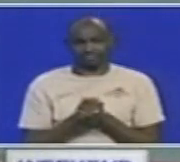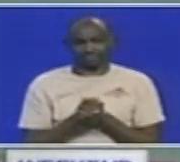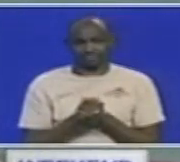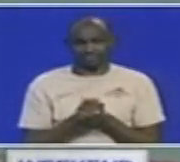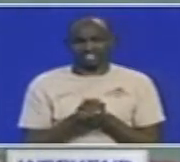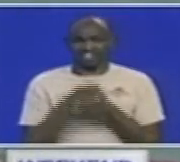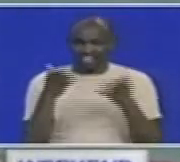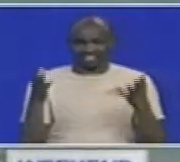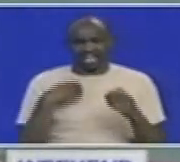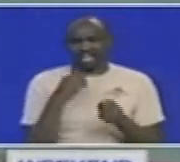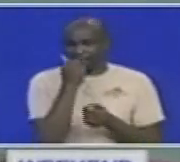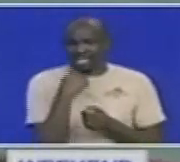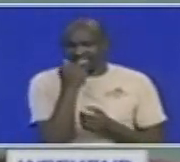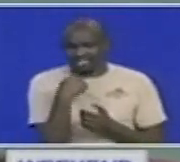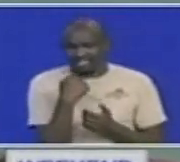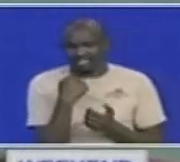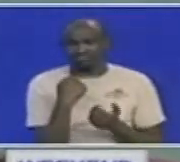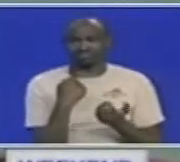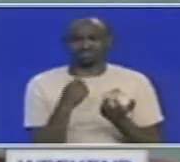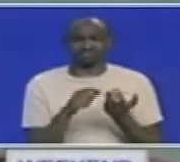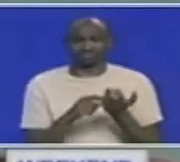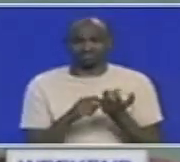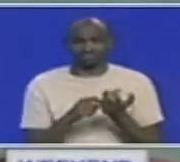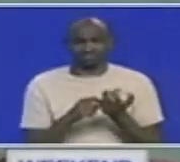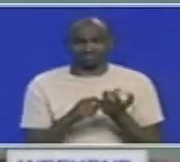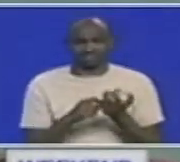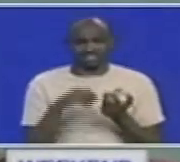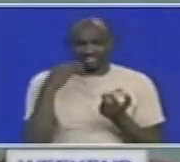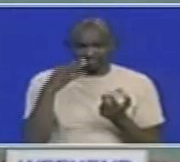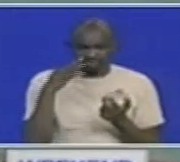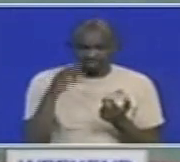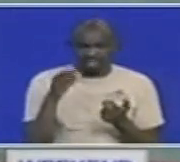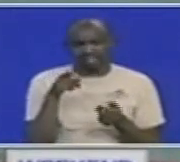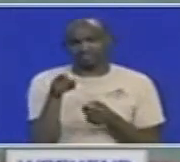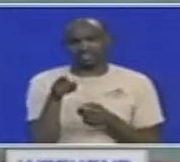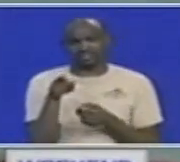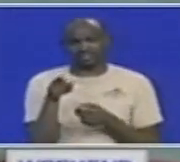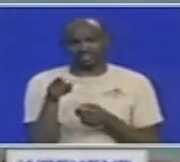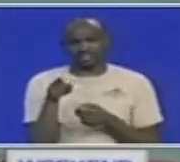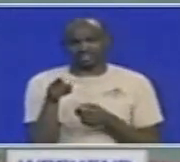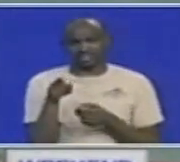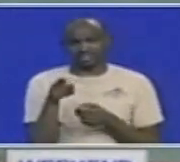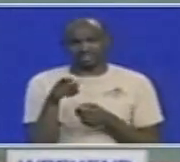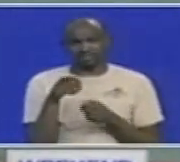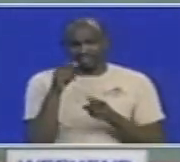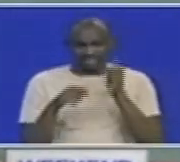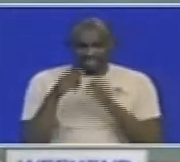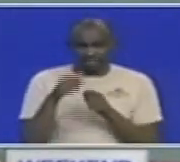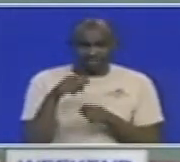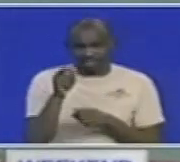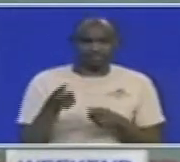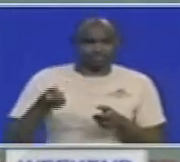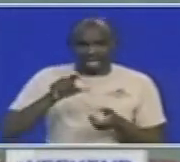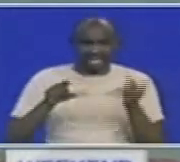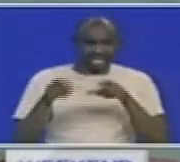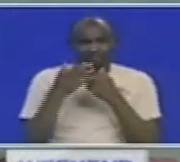Spinach and mboga hivi. naziwa ni vitu za kuongezea